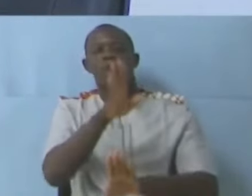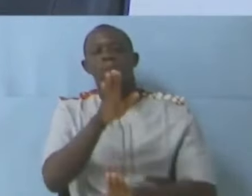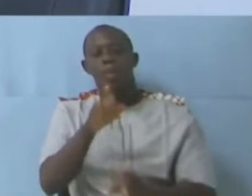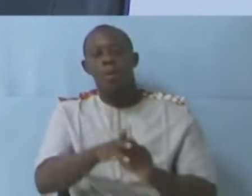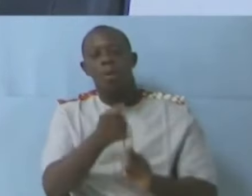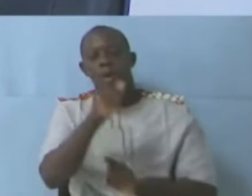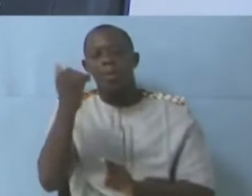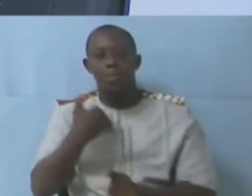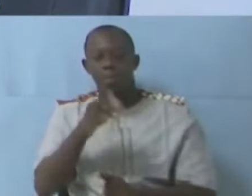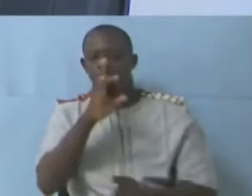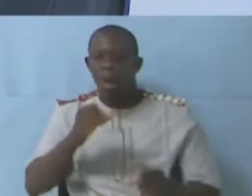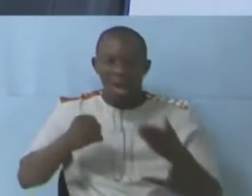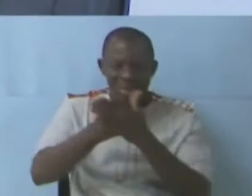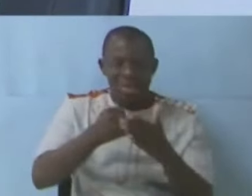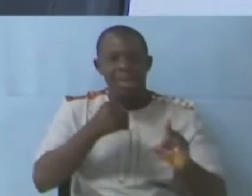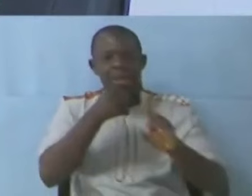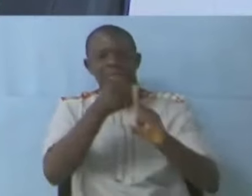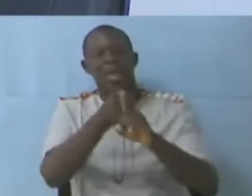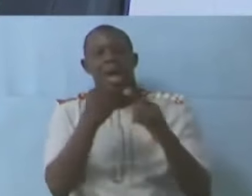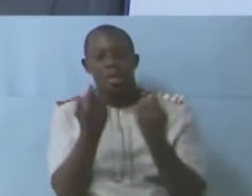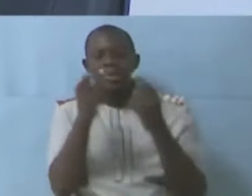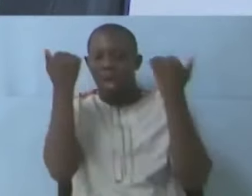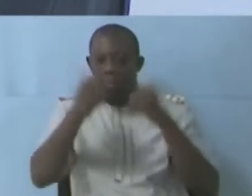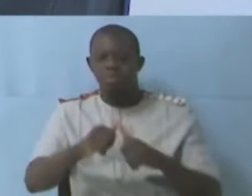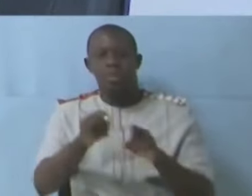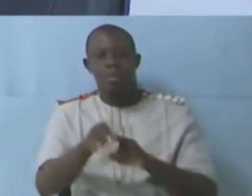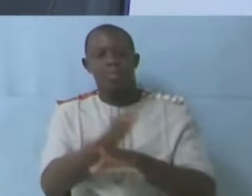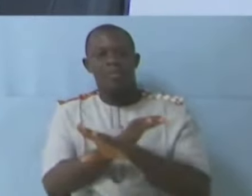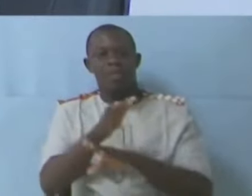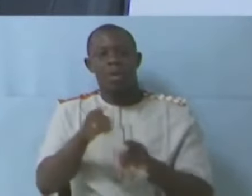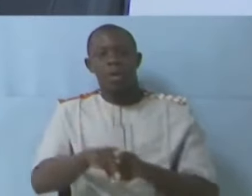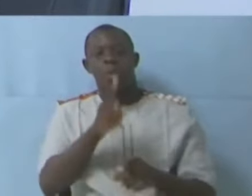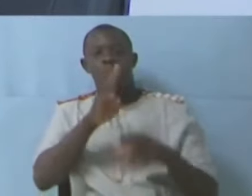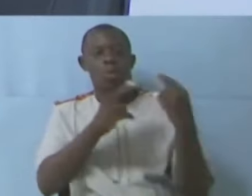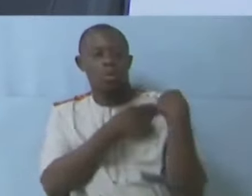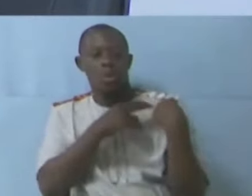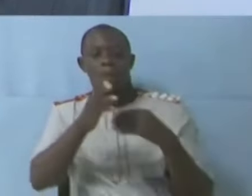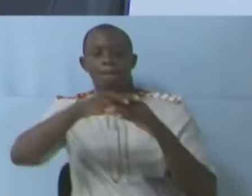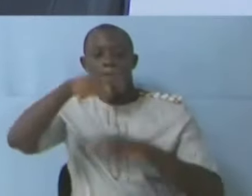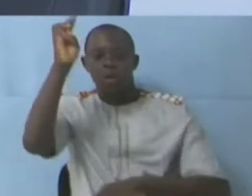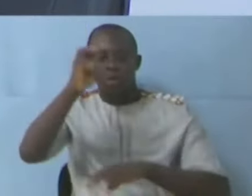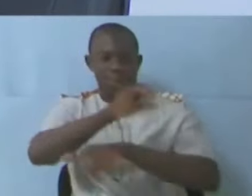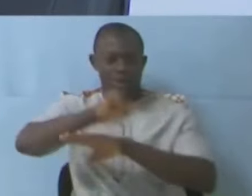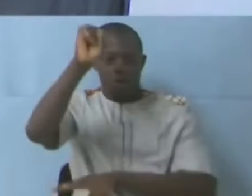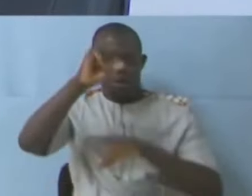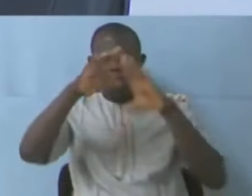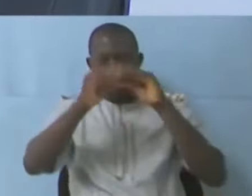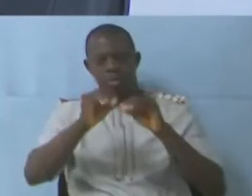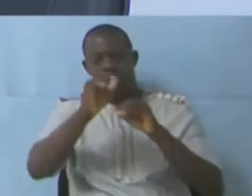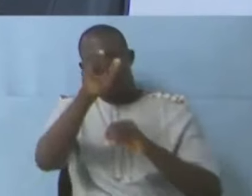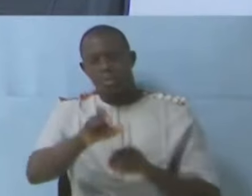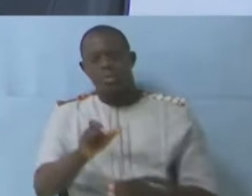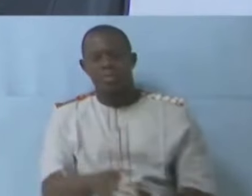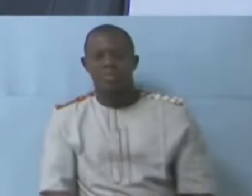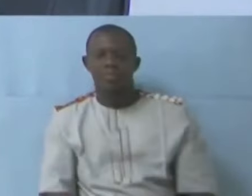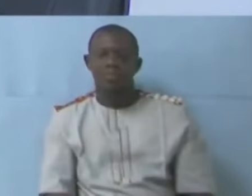tam in charge because he was the most senior on the ground. Then he was also in charge because he was the most senior officer on the ground. So mudur ma